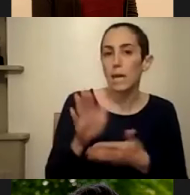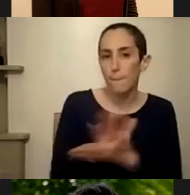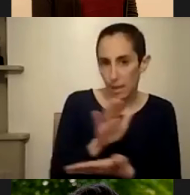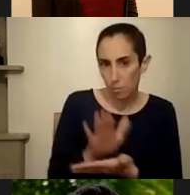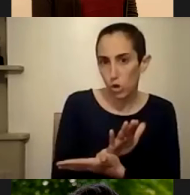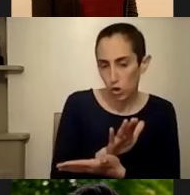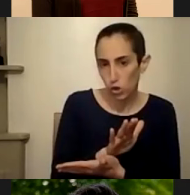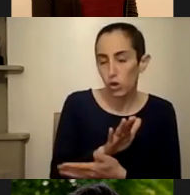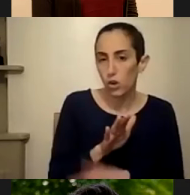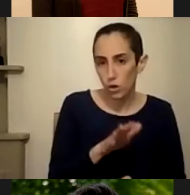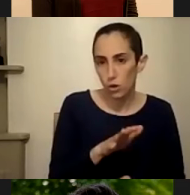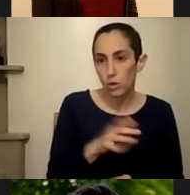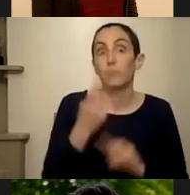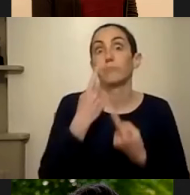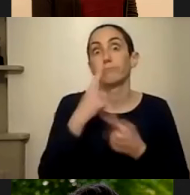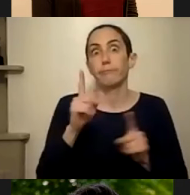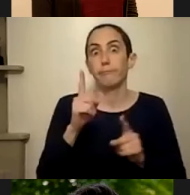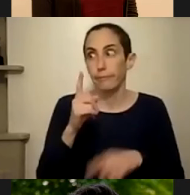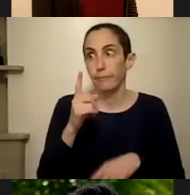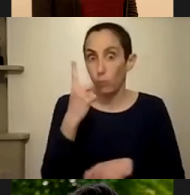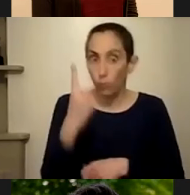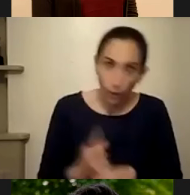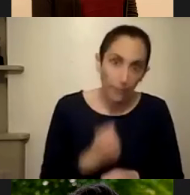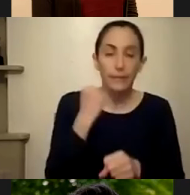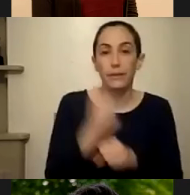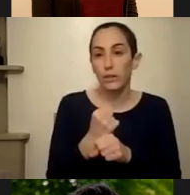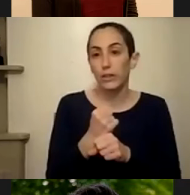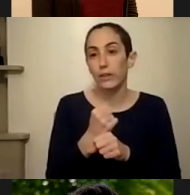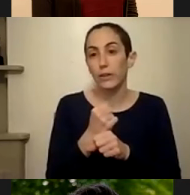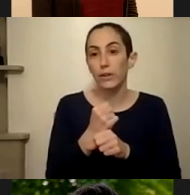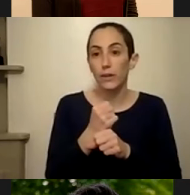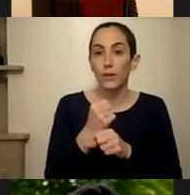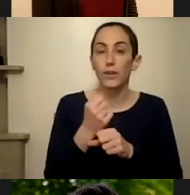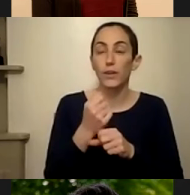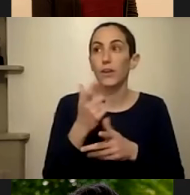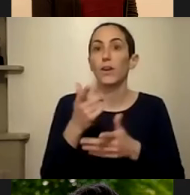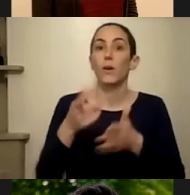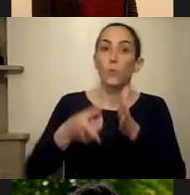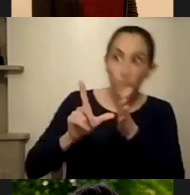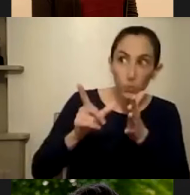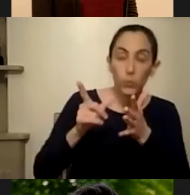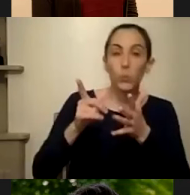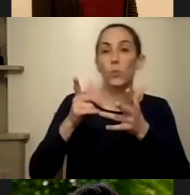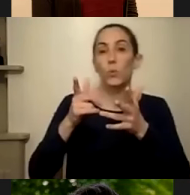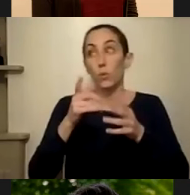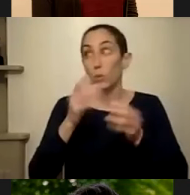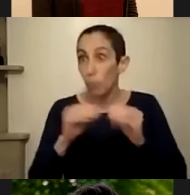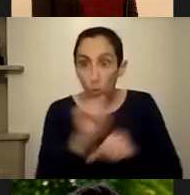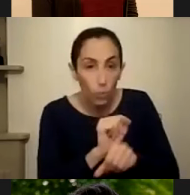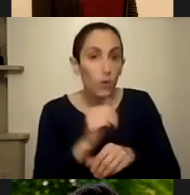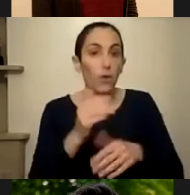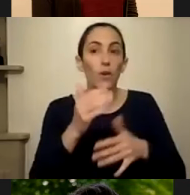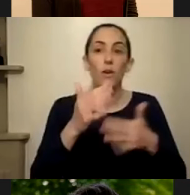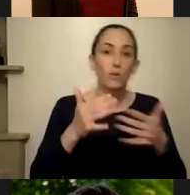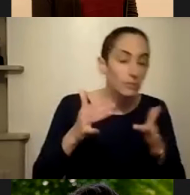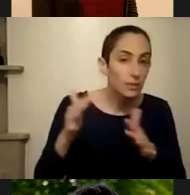so finally, after a year of doing more work, and also COVID slowed down the research a little